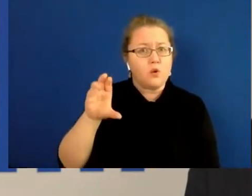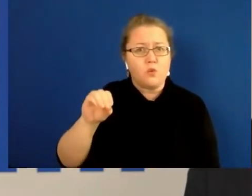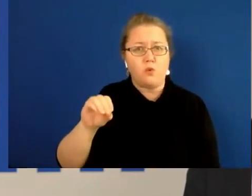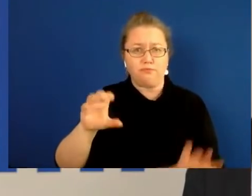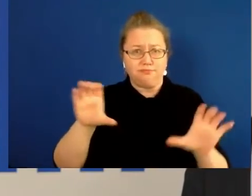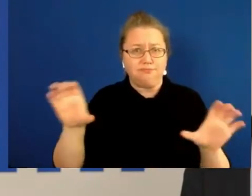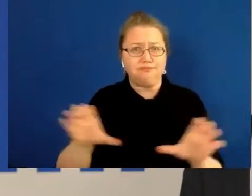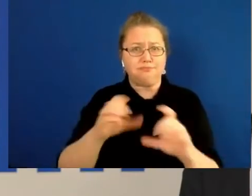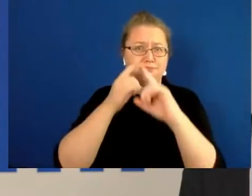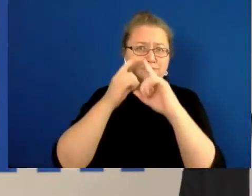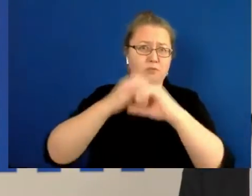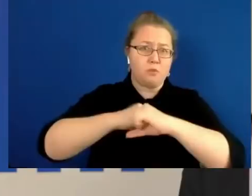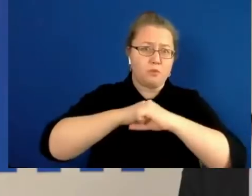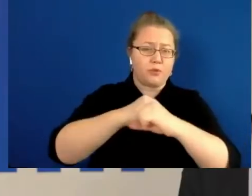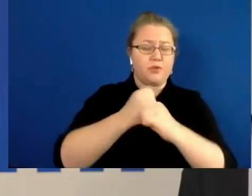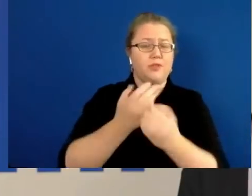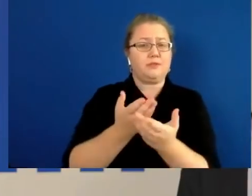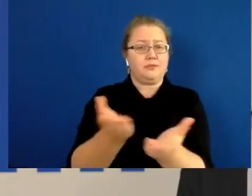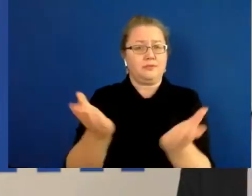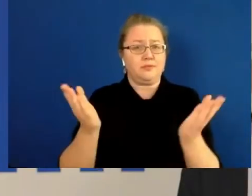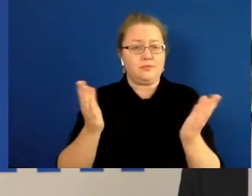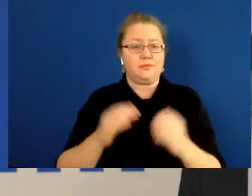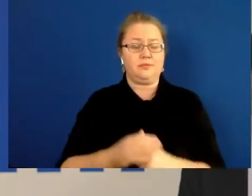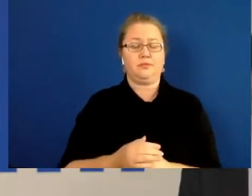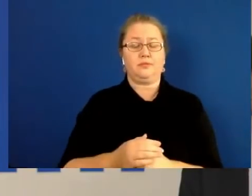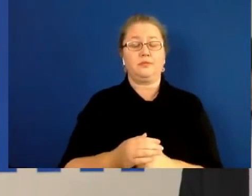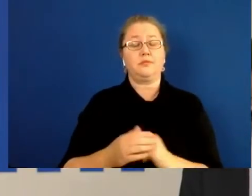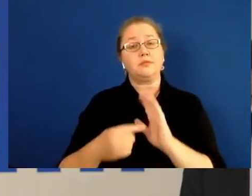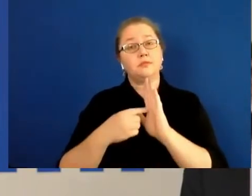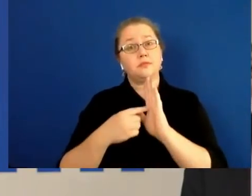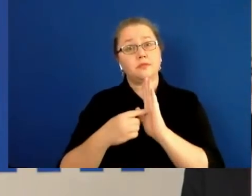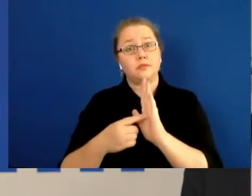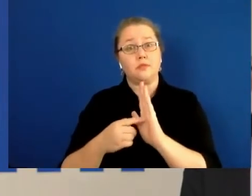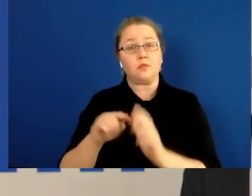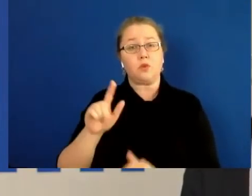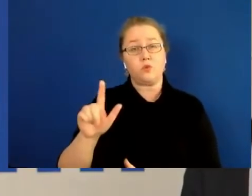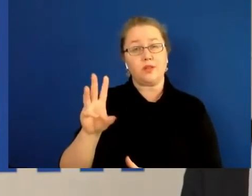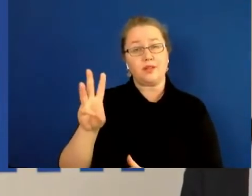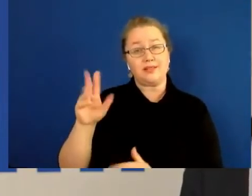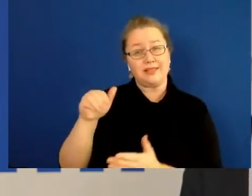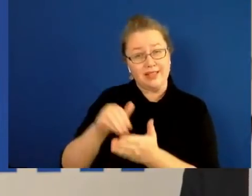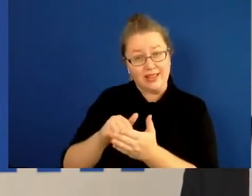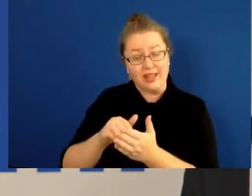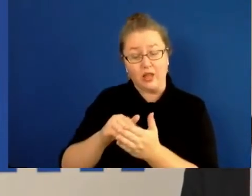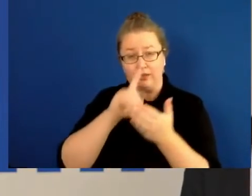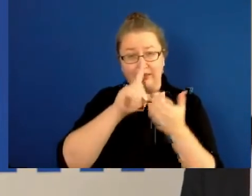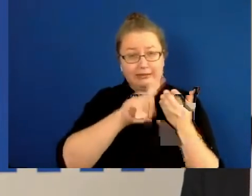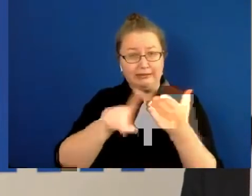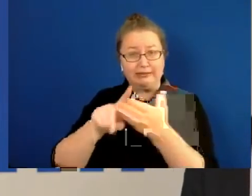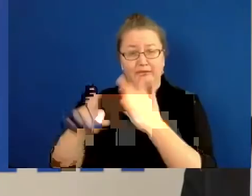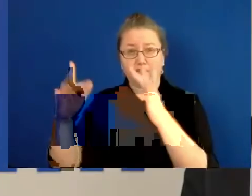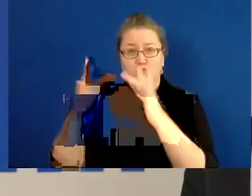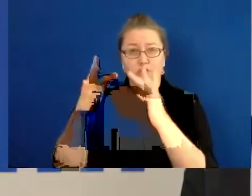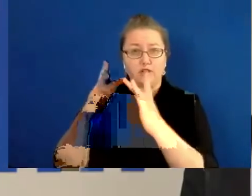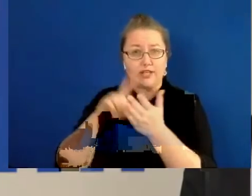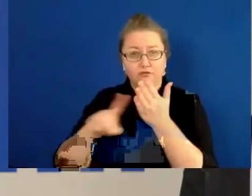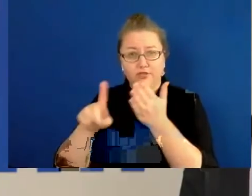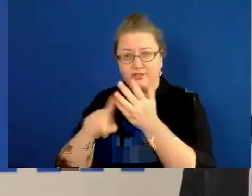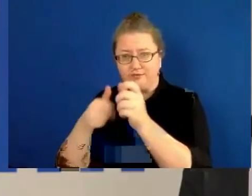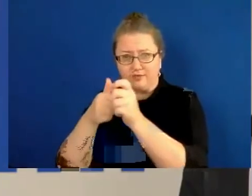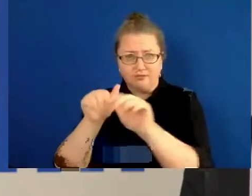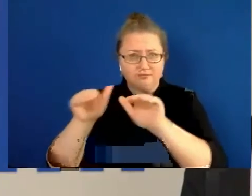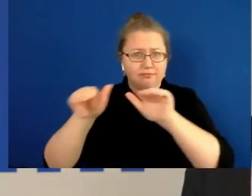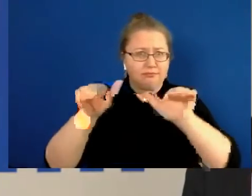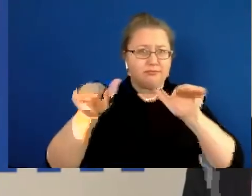please ensure that they are part of your safe six, the same six, and that you're able to visit in a COVID safe way. Fraser